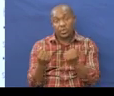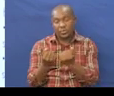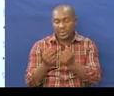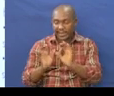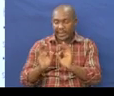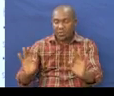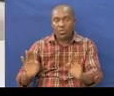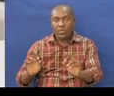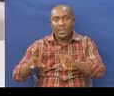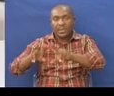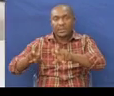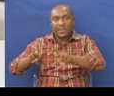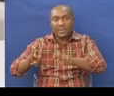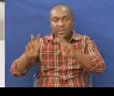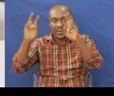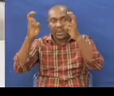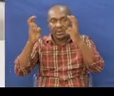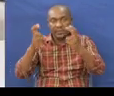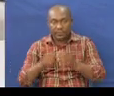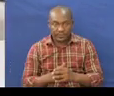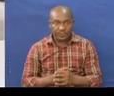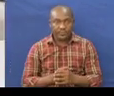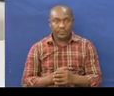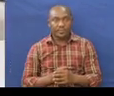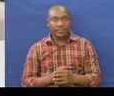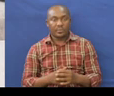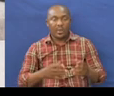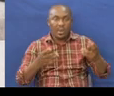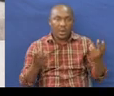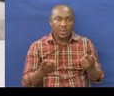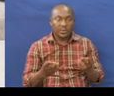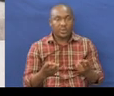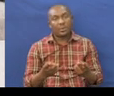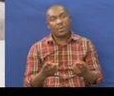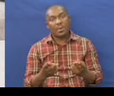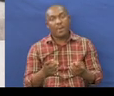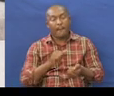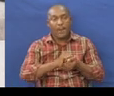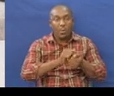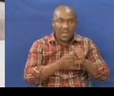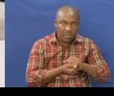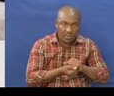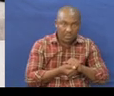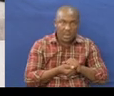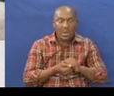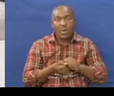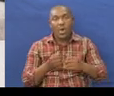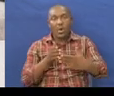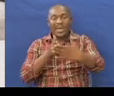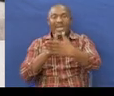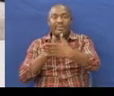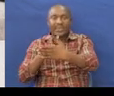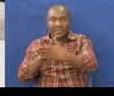possible. But also you have to consider the scope of the investigation or limits within which the problem is to be studied. How